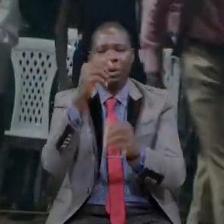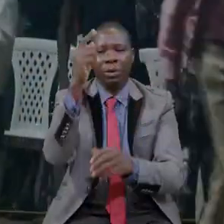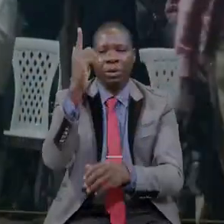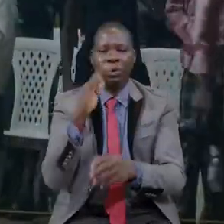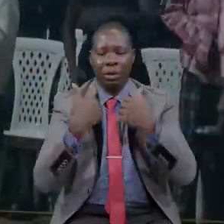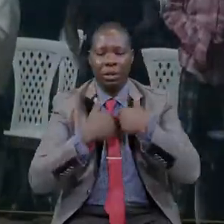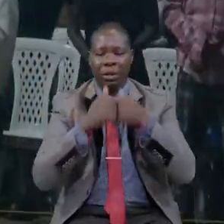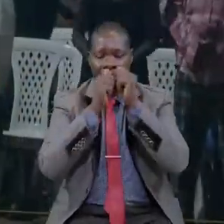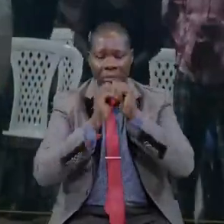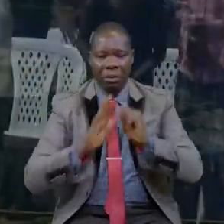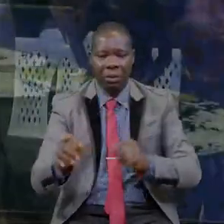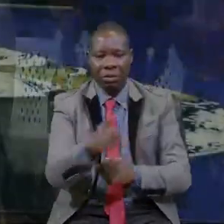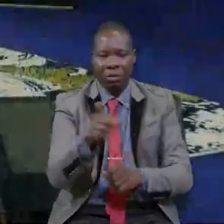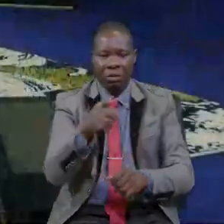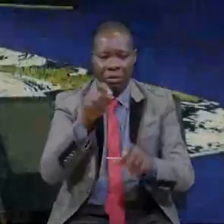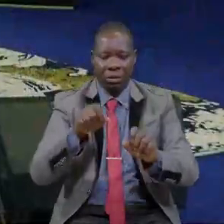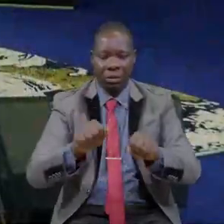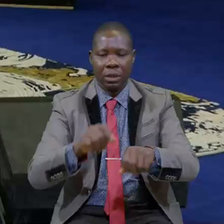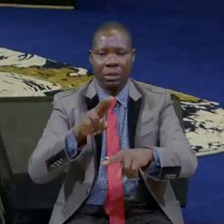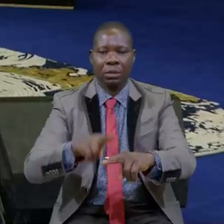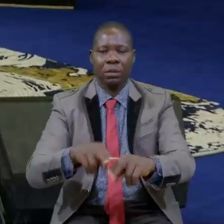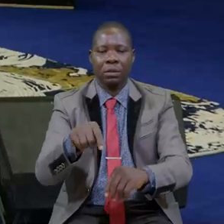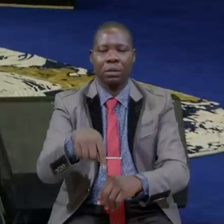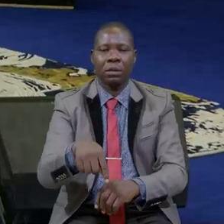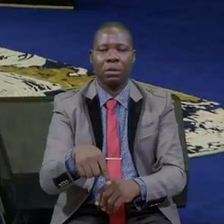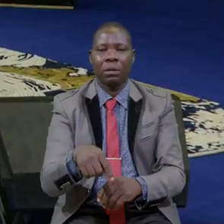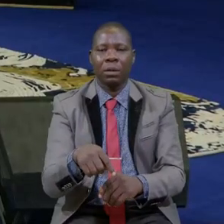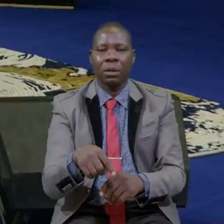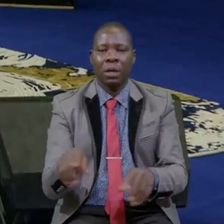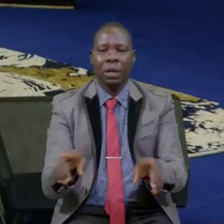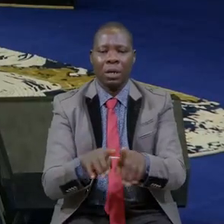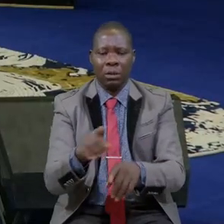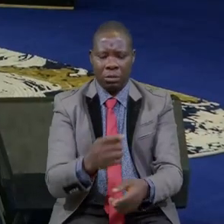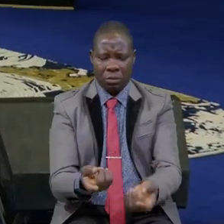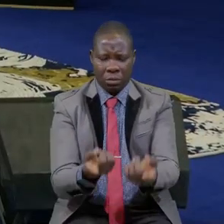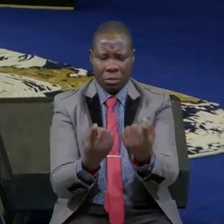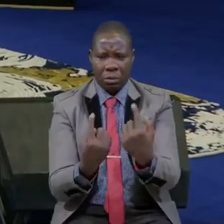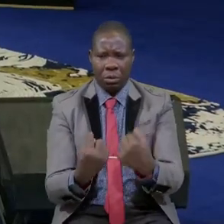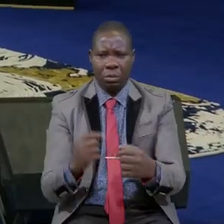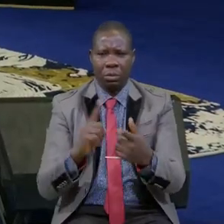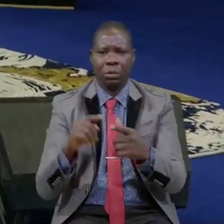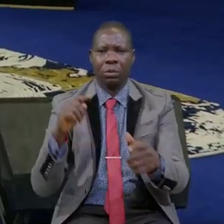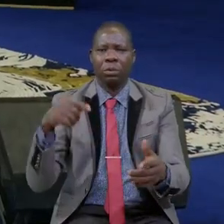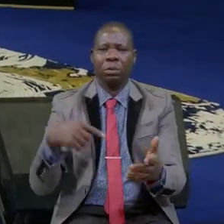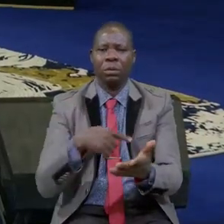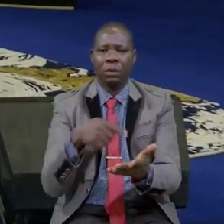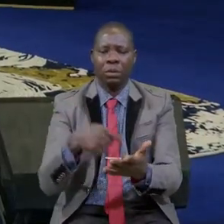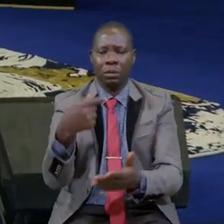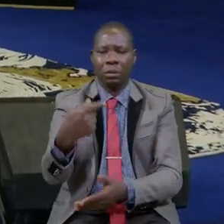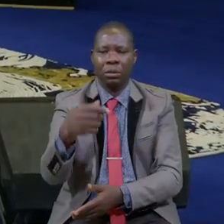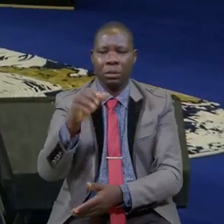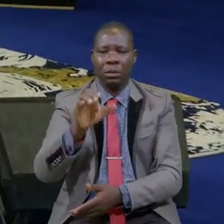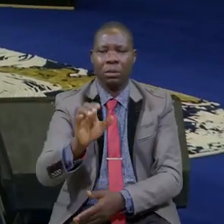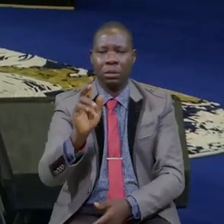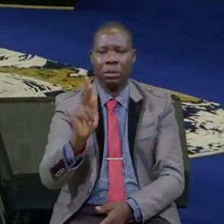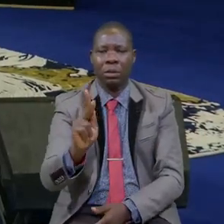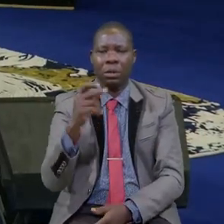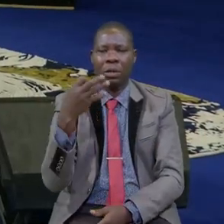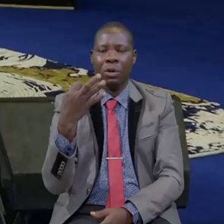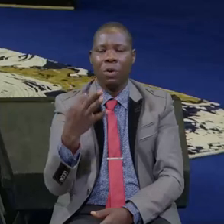sit down as you come to the gck of